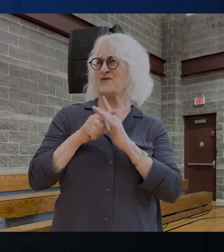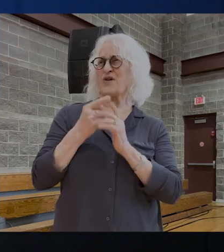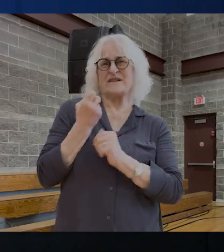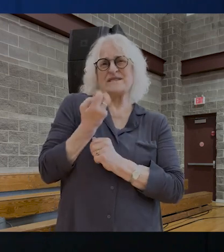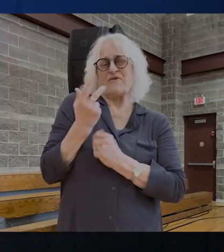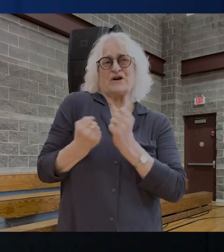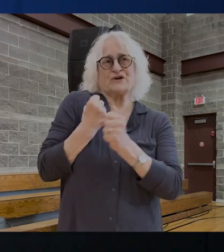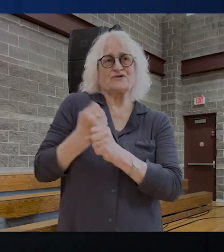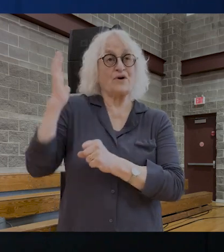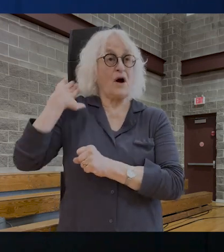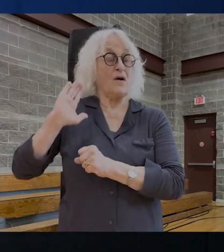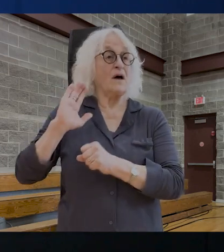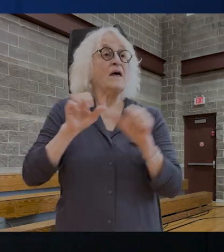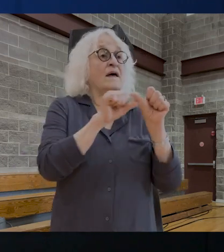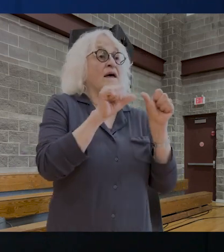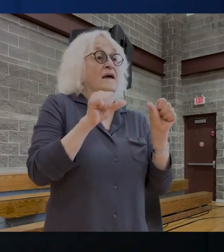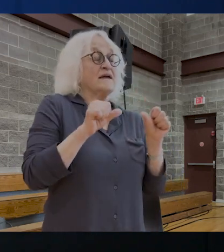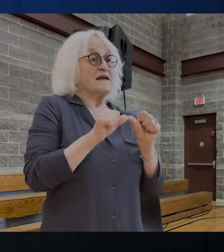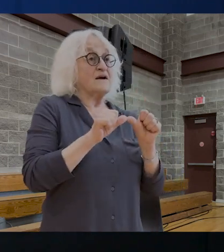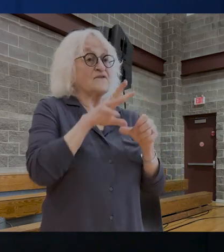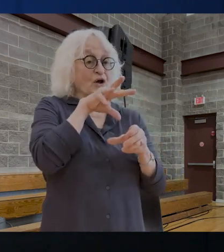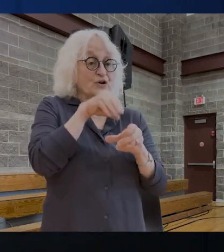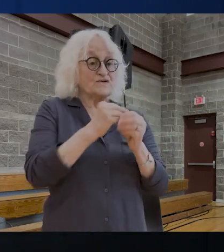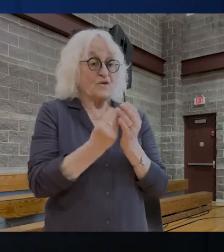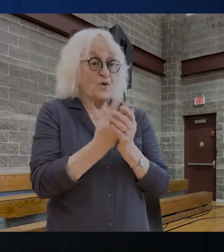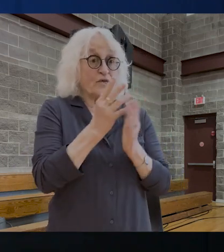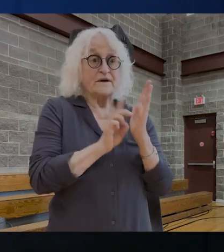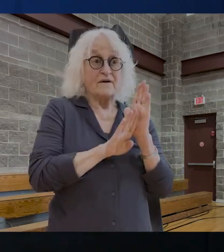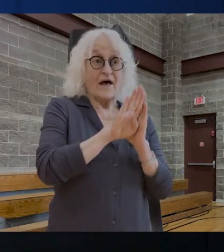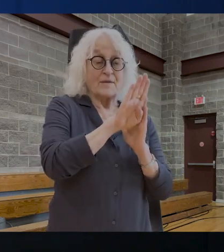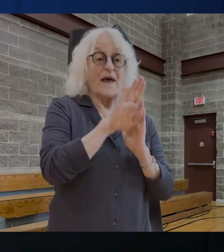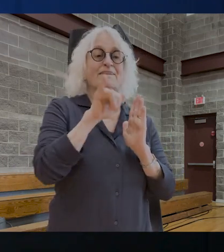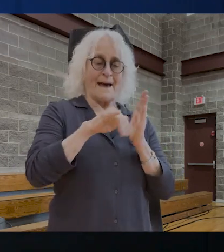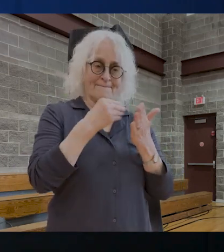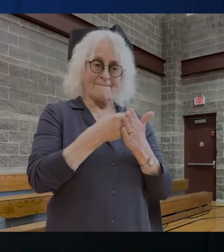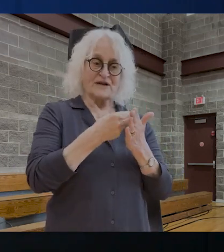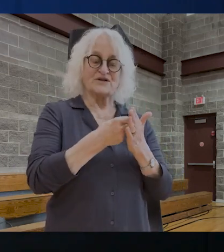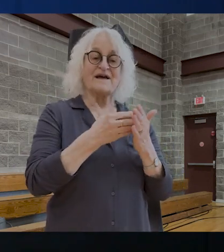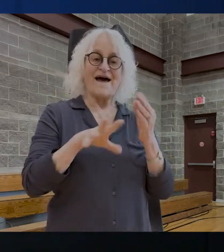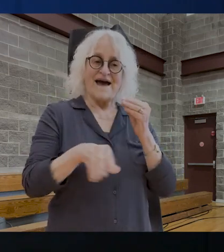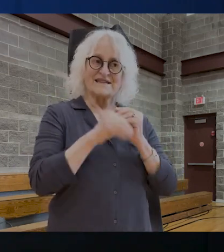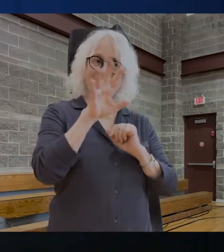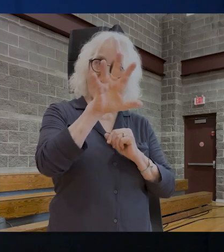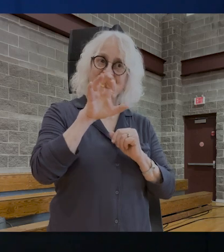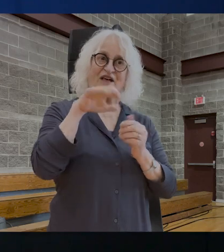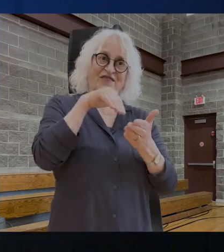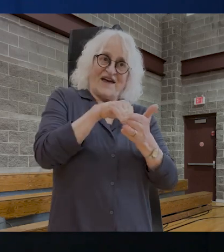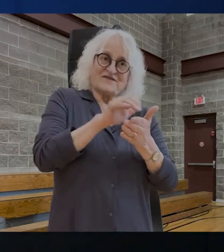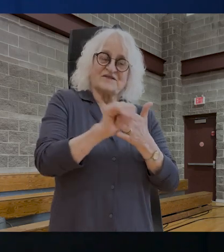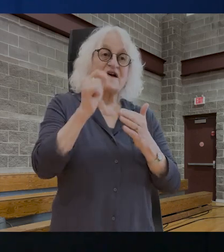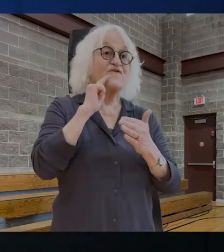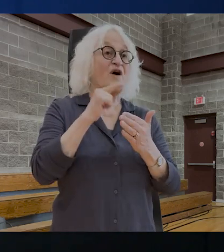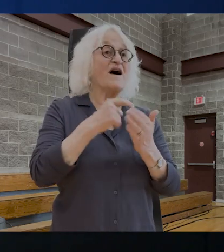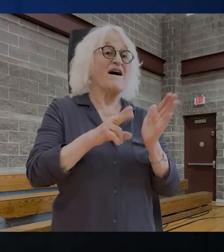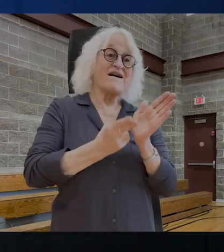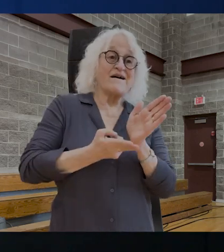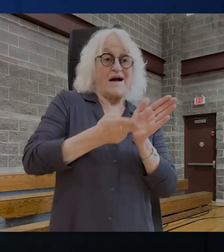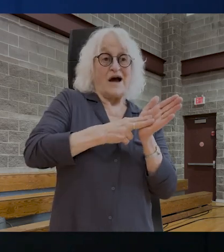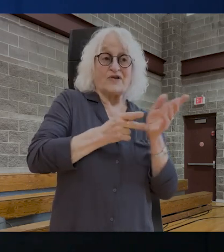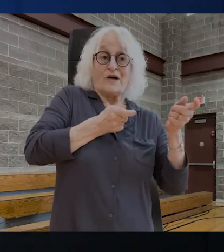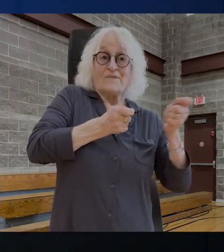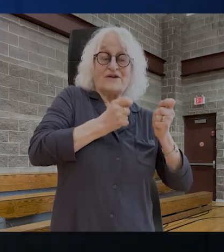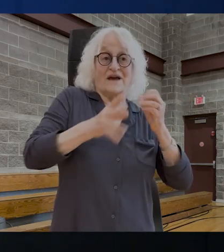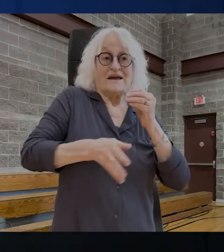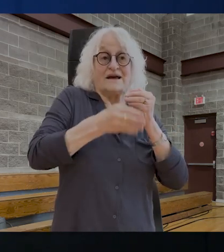manager. In the area of inclusive growth and development, this budget adds $500,000 for contract management and